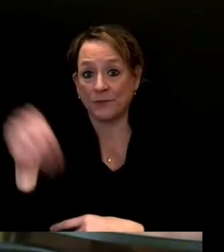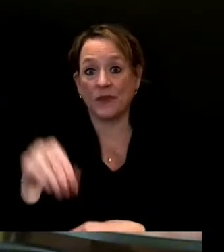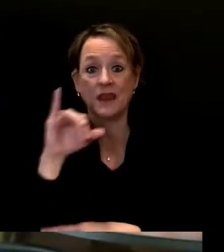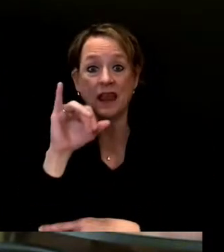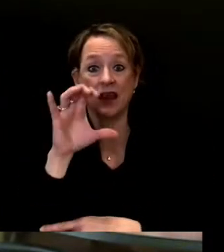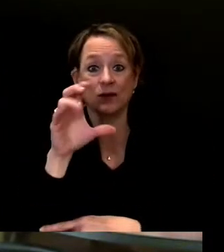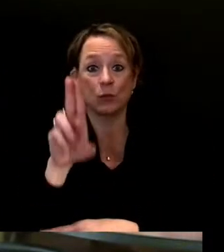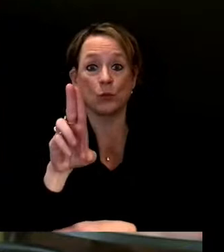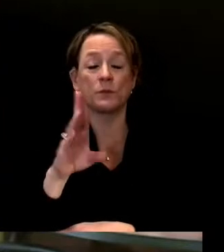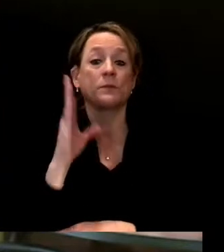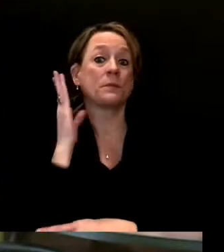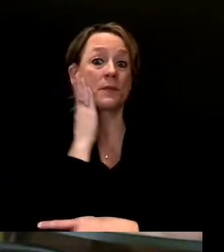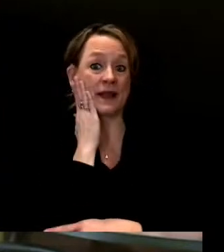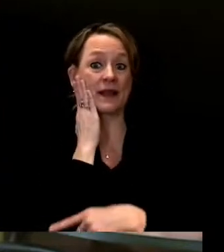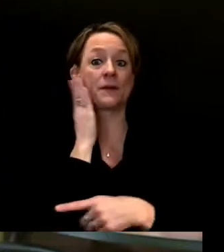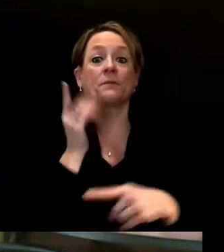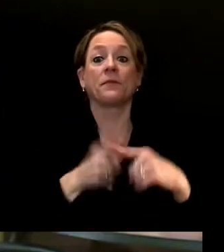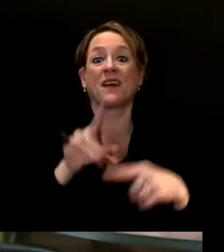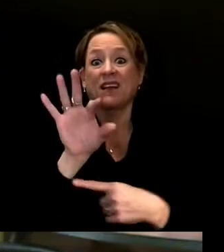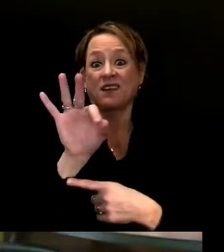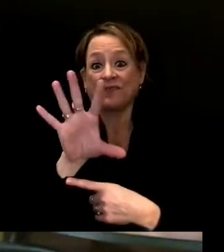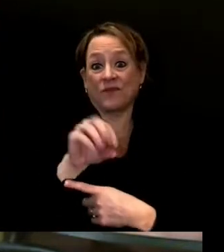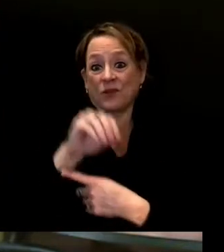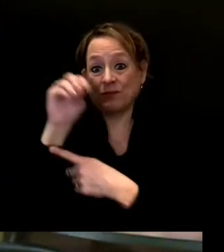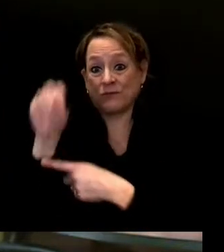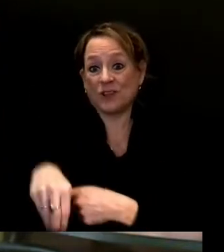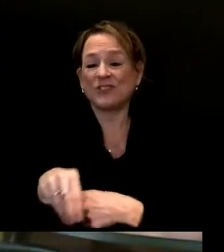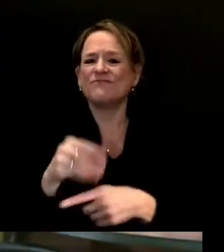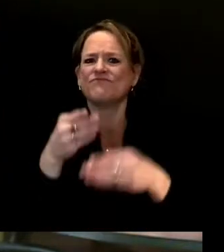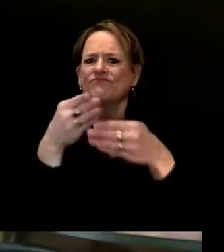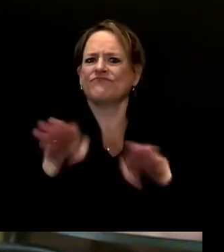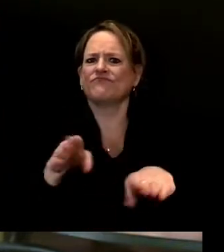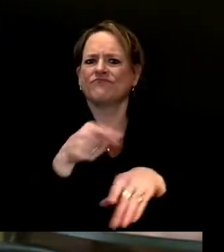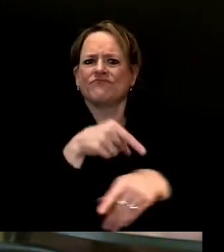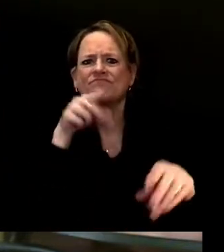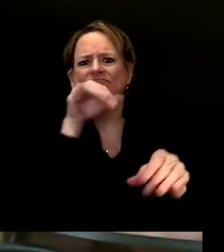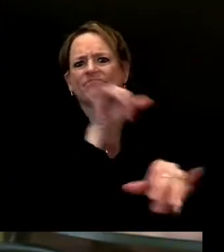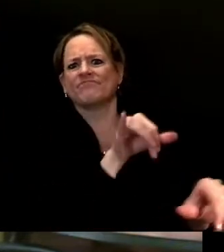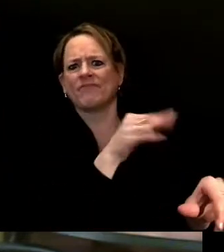are currently in use. As of January 12th,